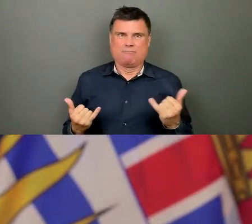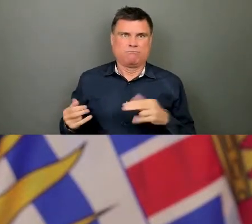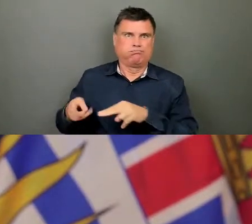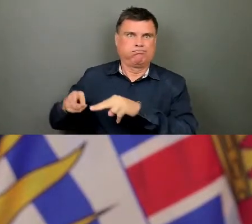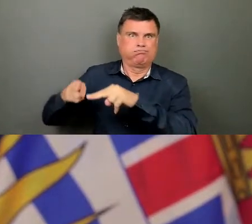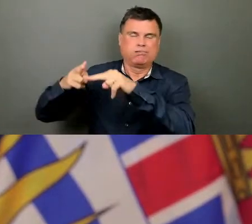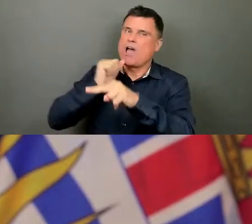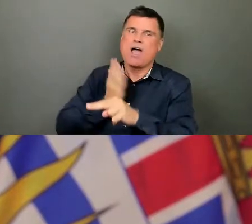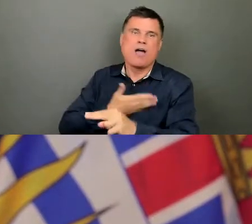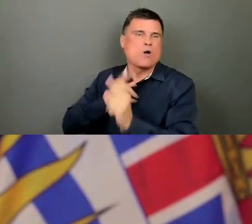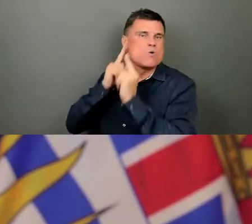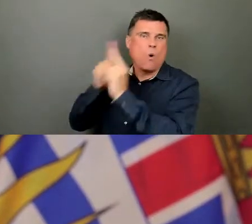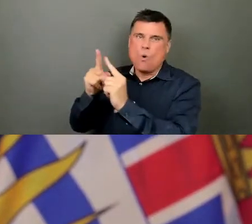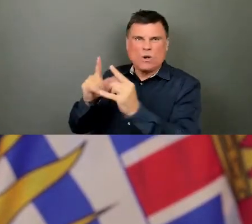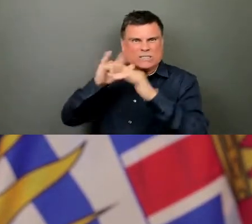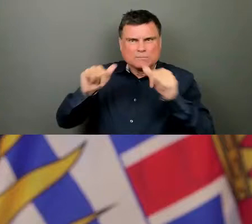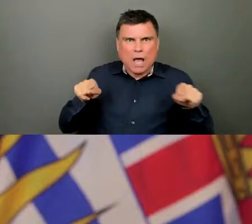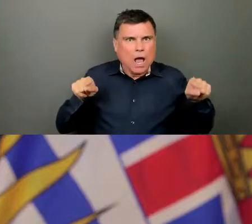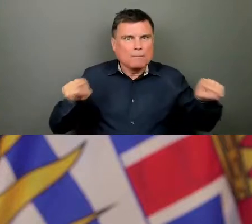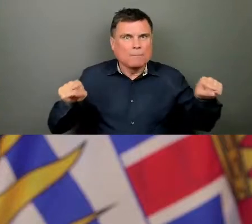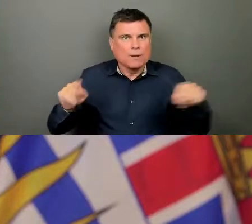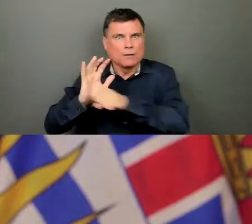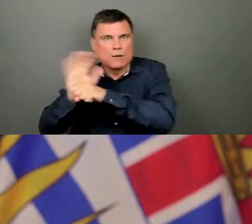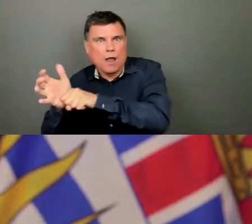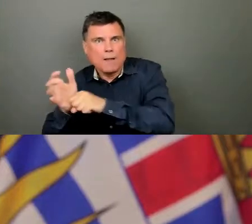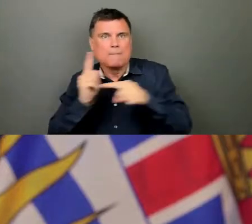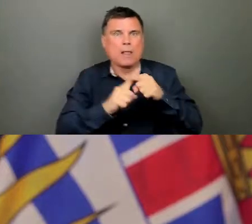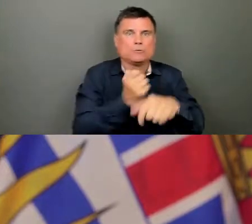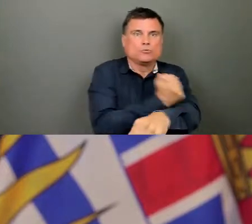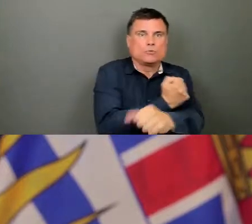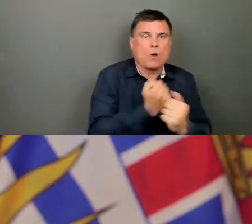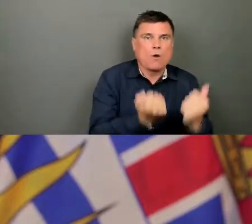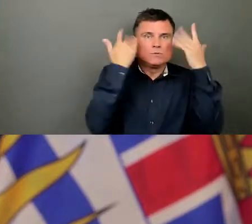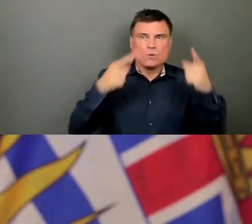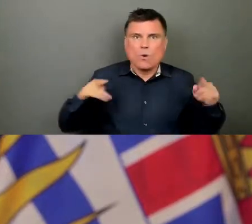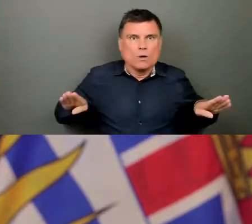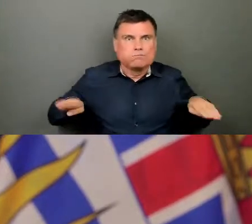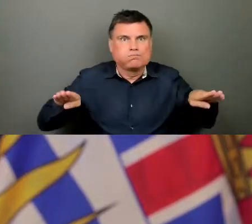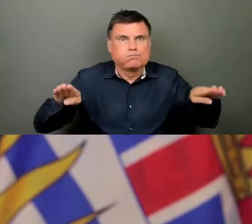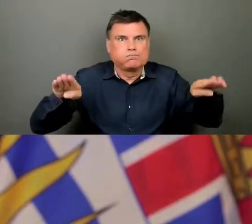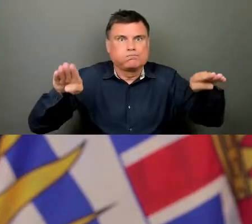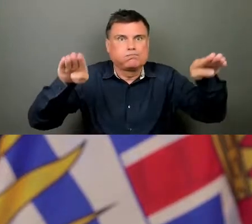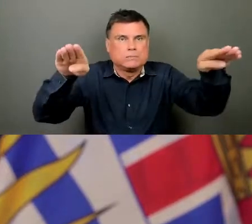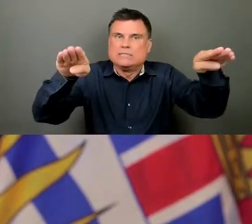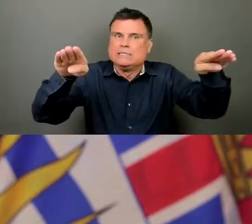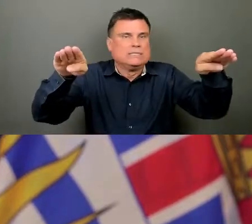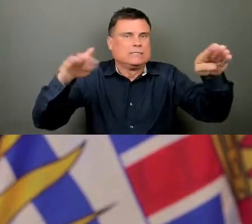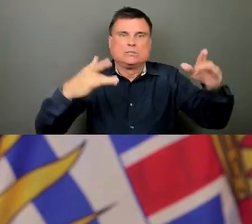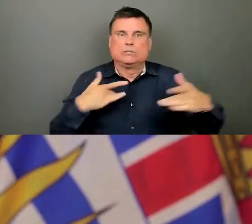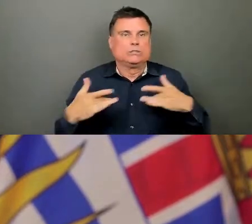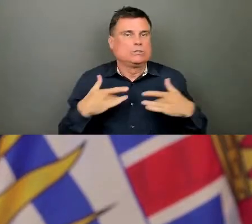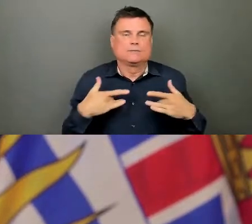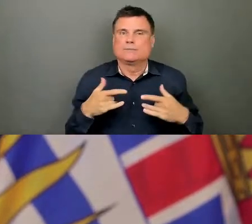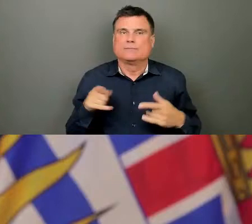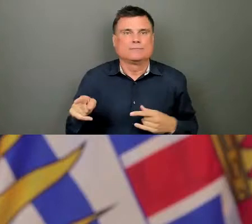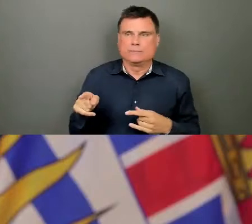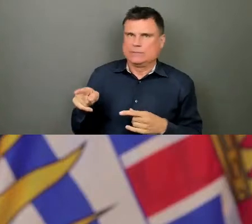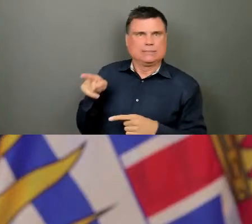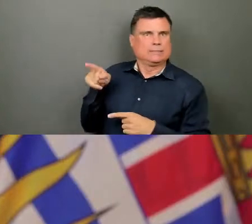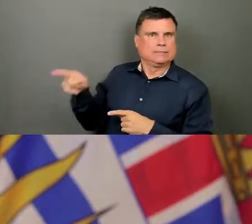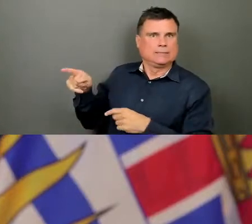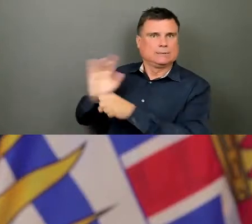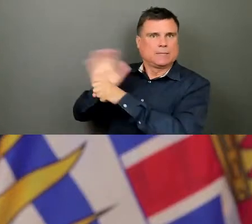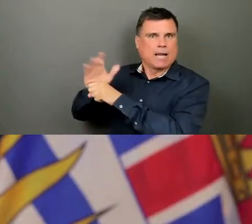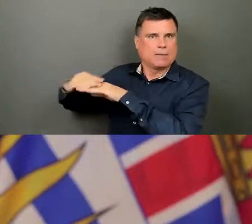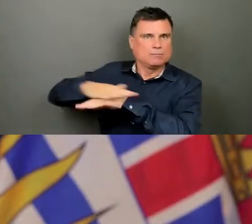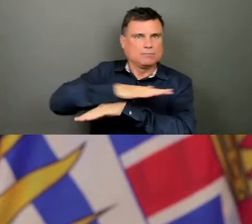the pandemic, give you an update on the epidemiology and some of the modeling that we're looking at, and